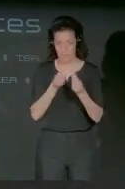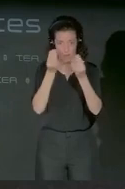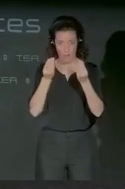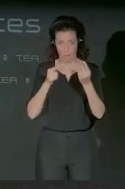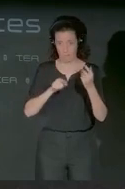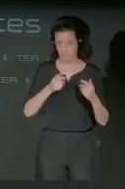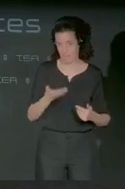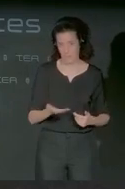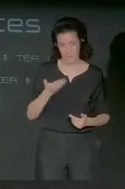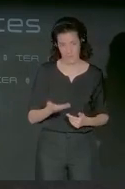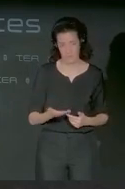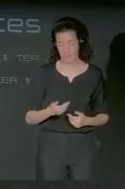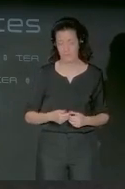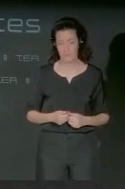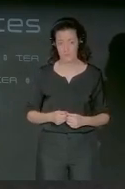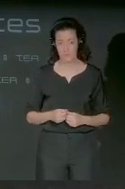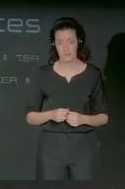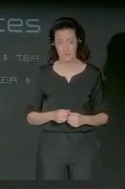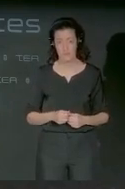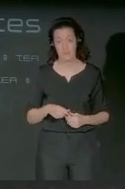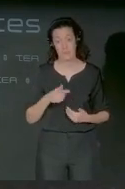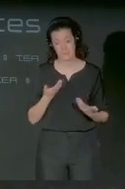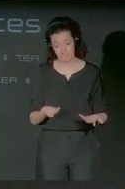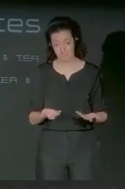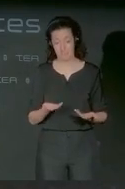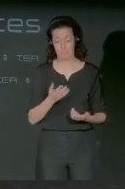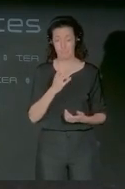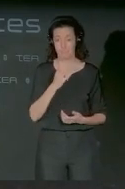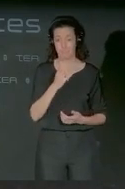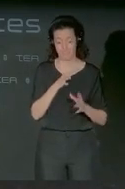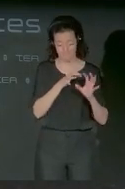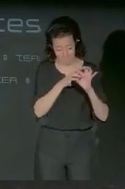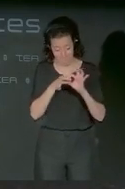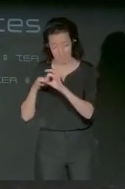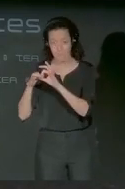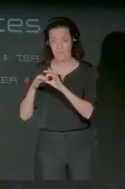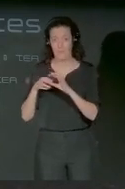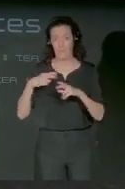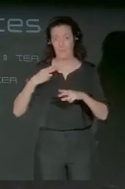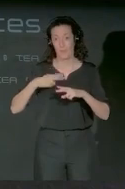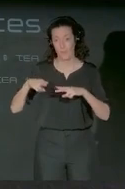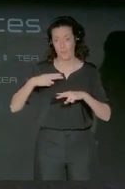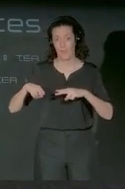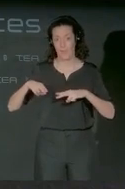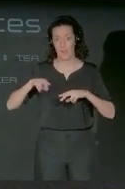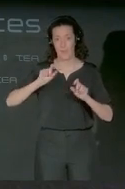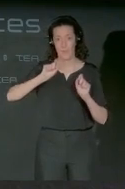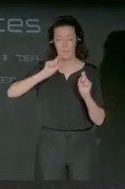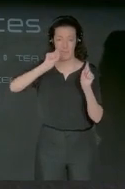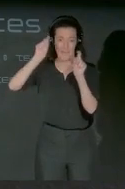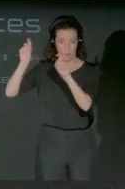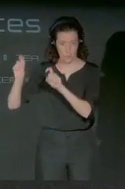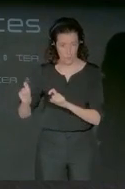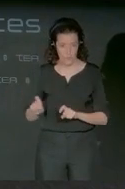immigration and freedom of movement and being able to have a flexible workforce there.